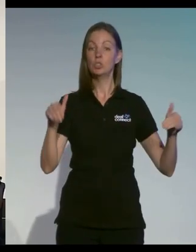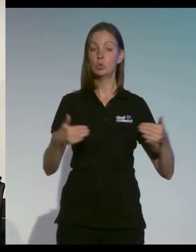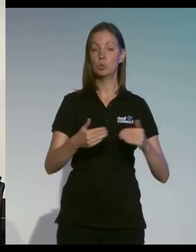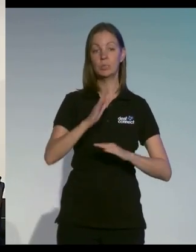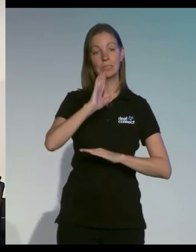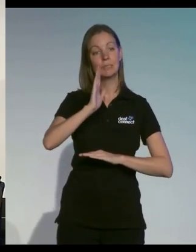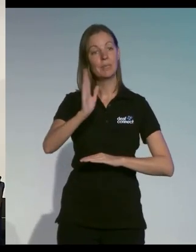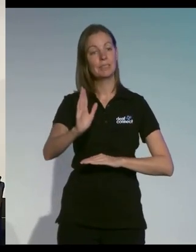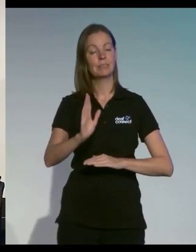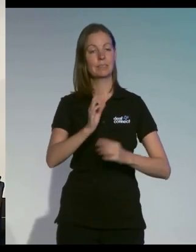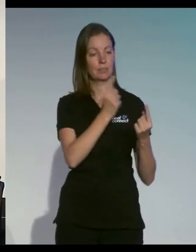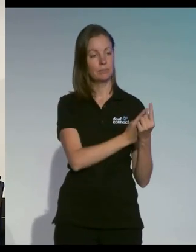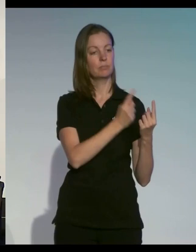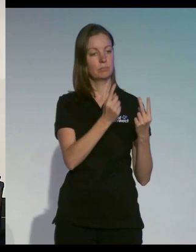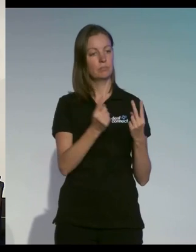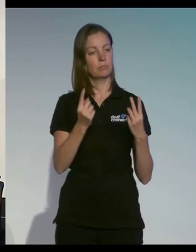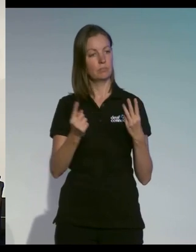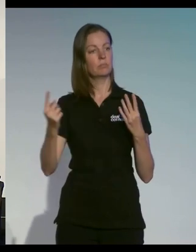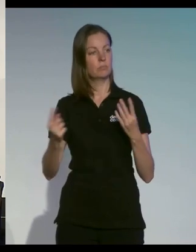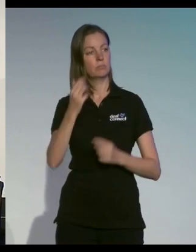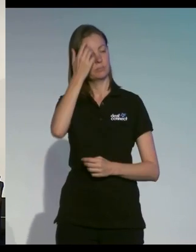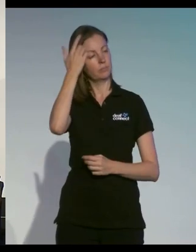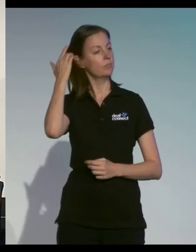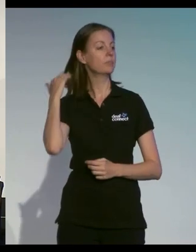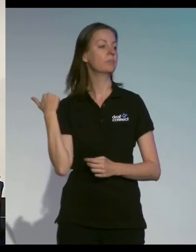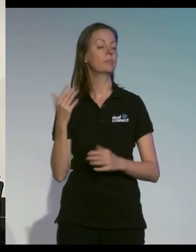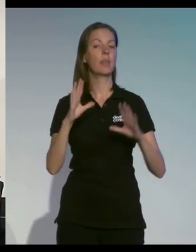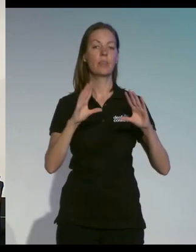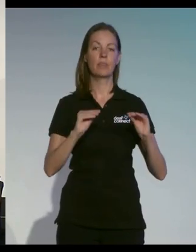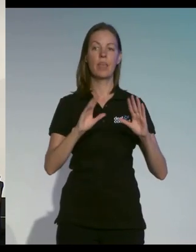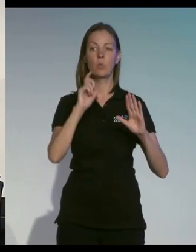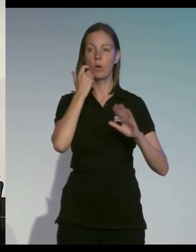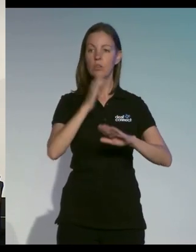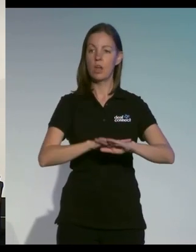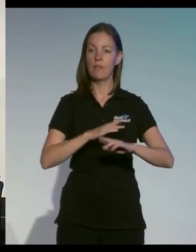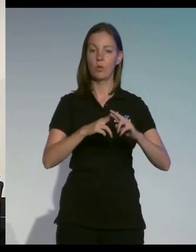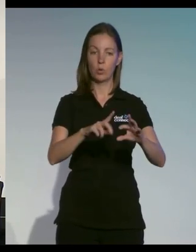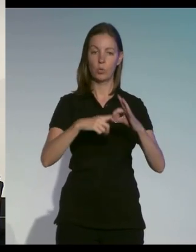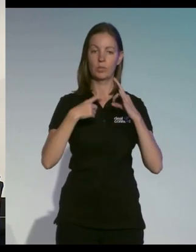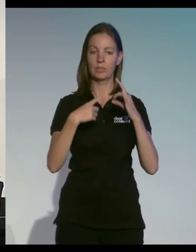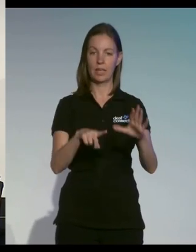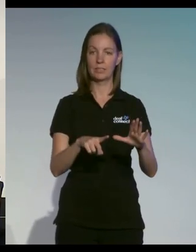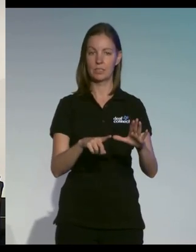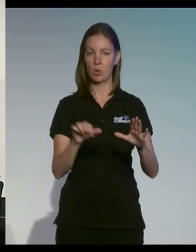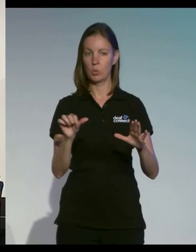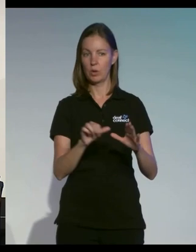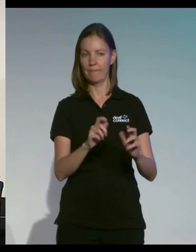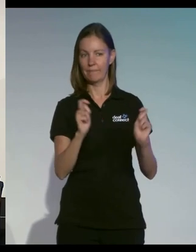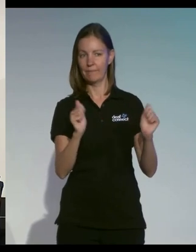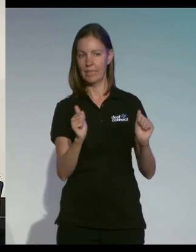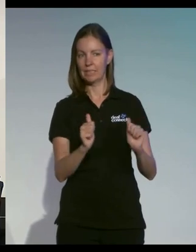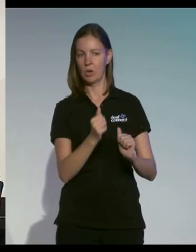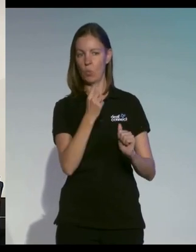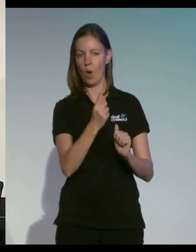as they stand up and address you one by one. And then we'll have some time for Q&A. We are due to finish at